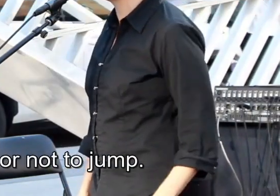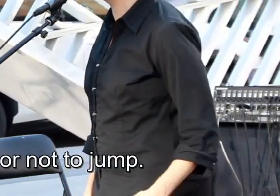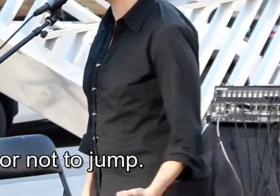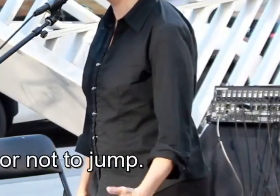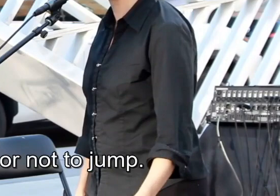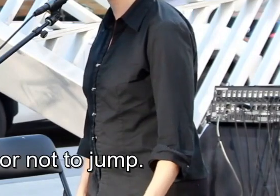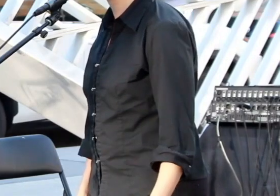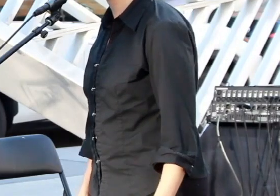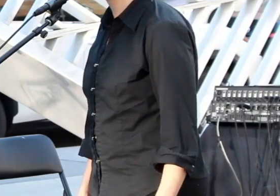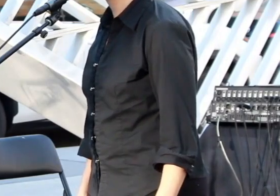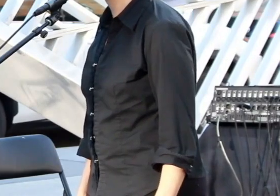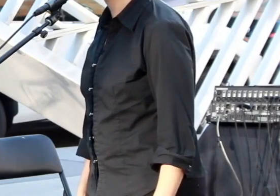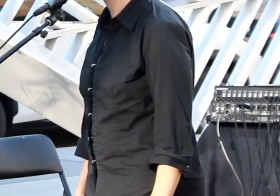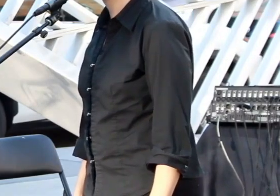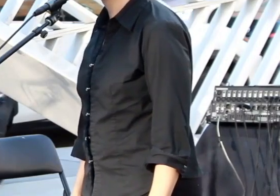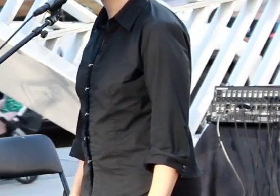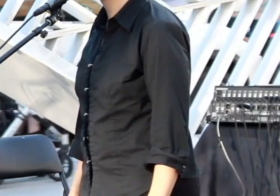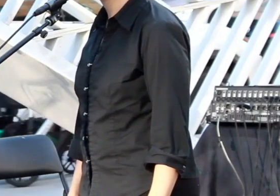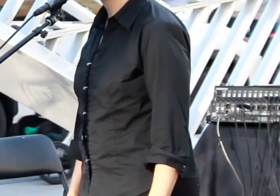or not to jump.